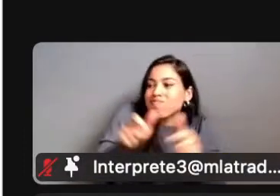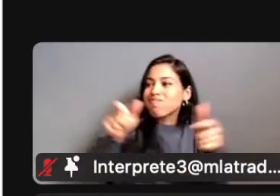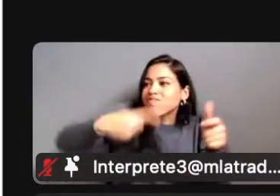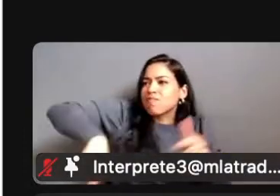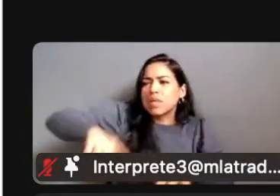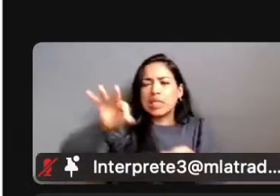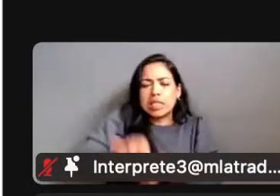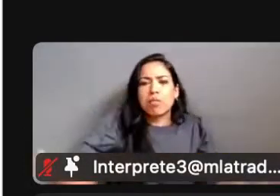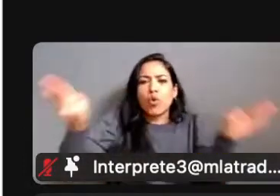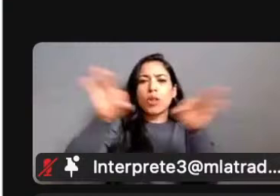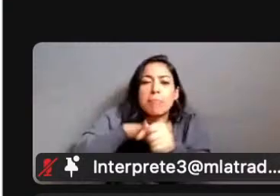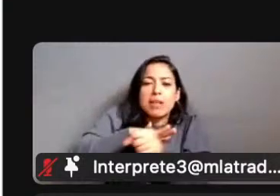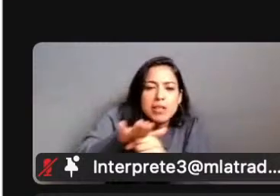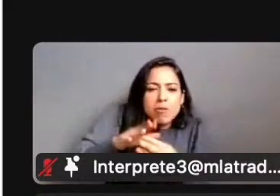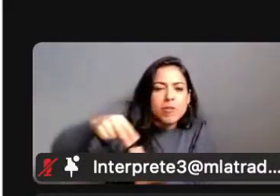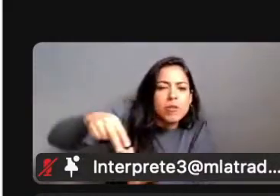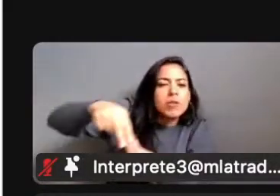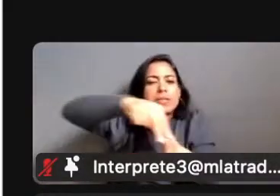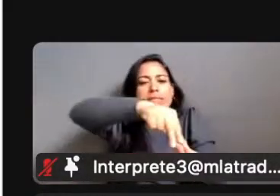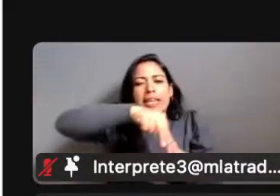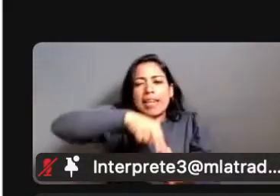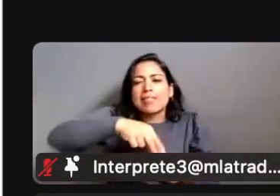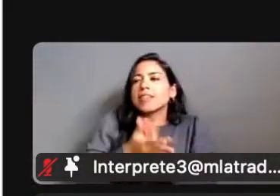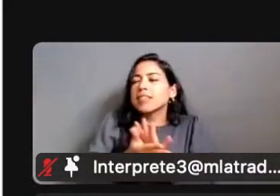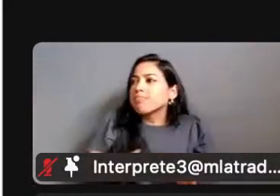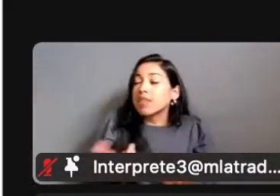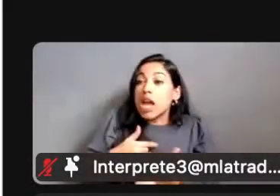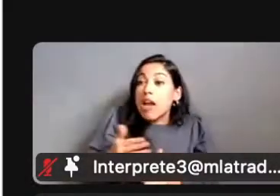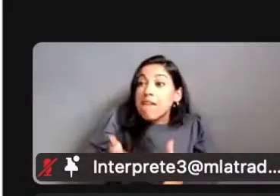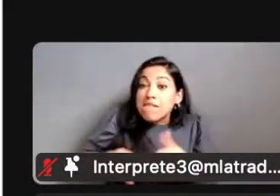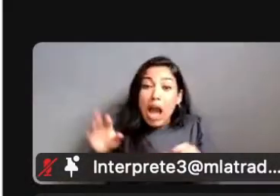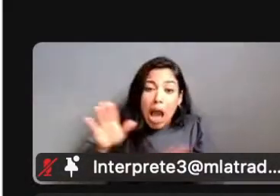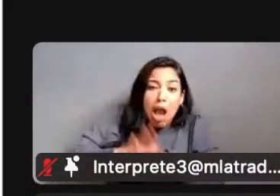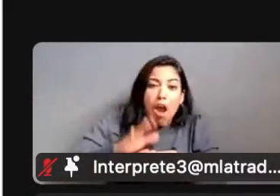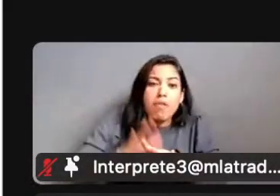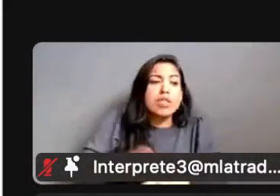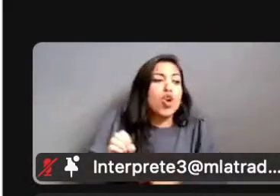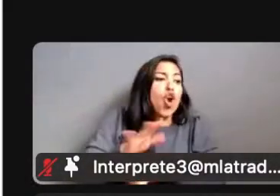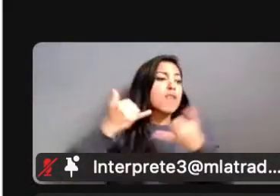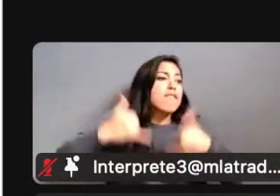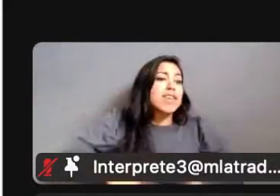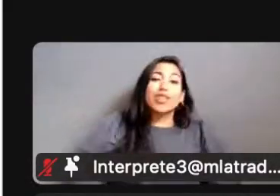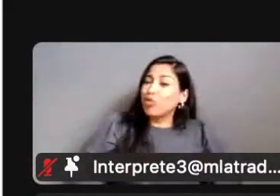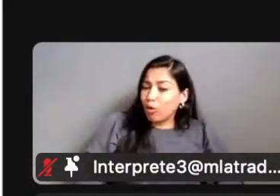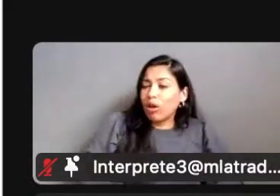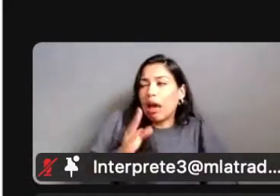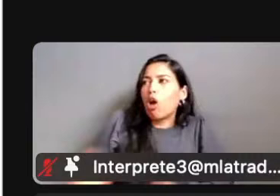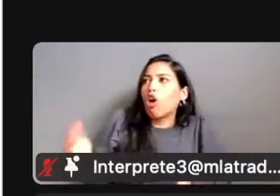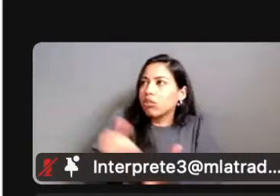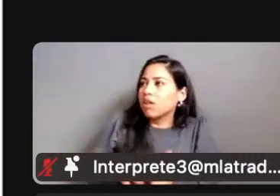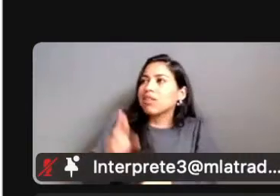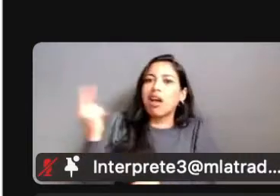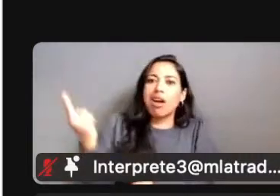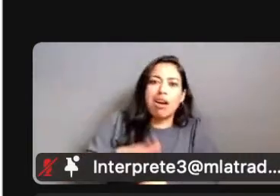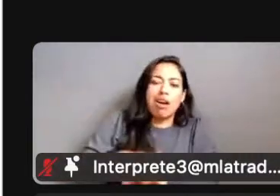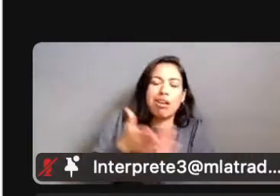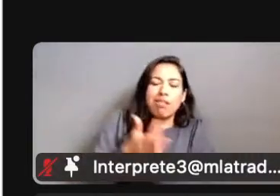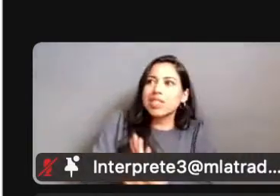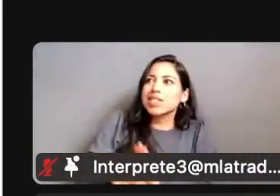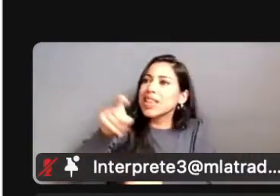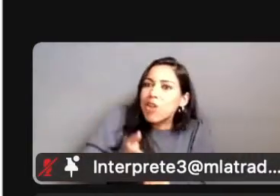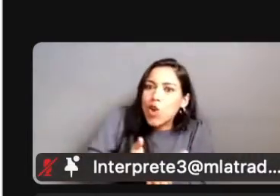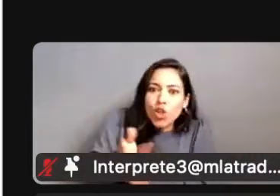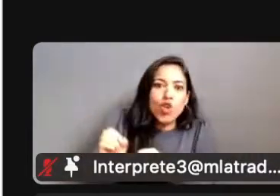to face the crisis that we consider has not finished yet, and this is the moment of